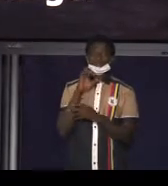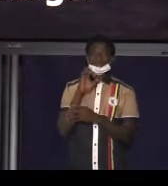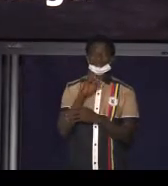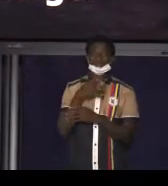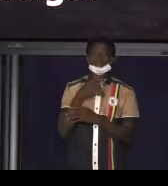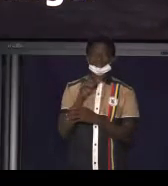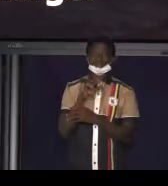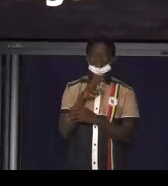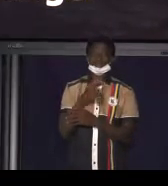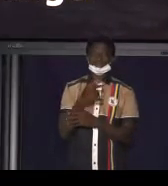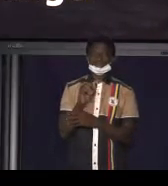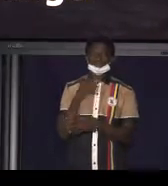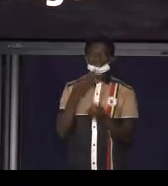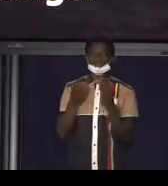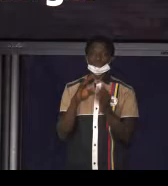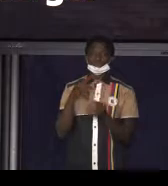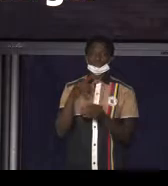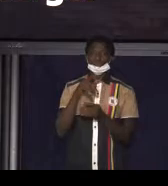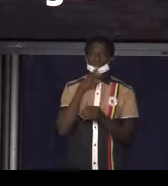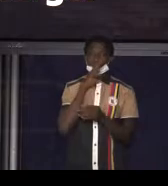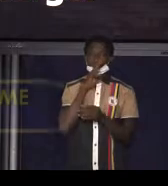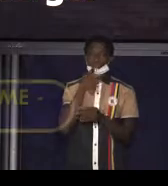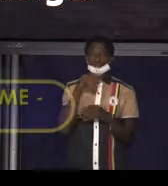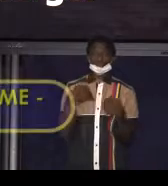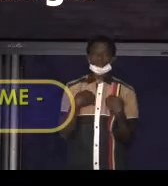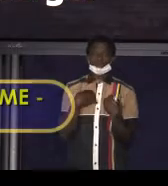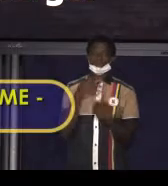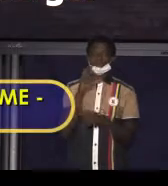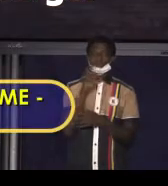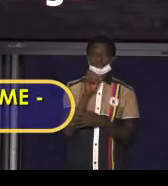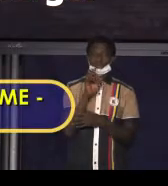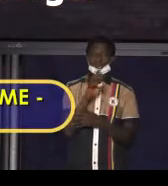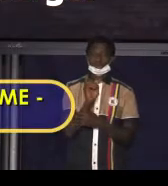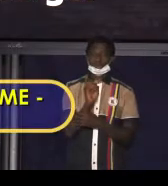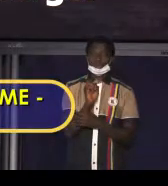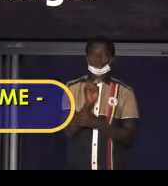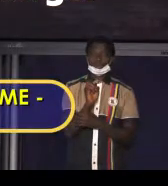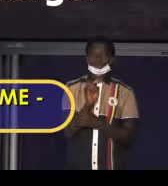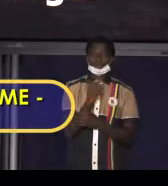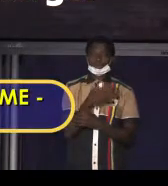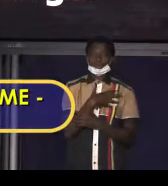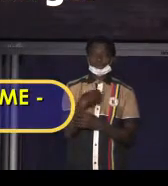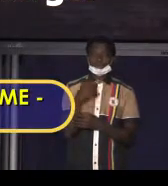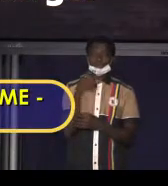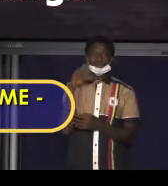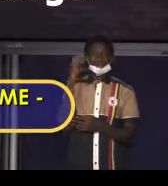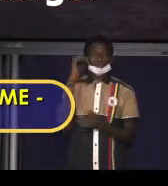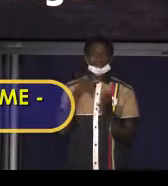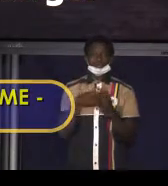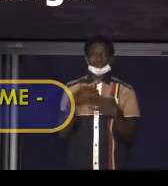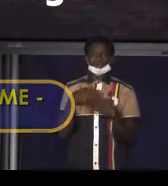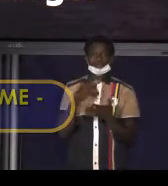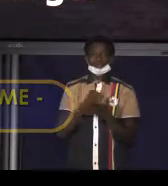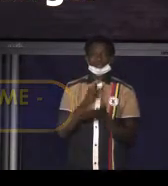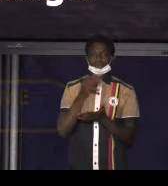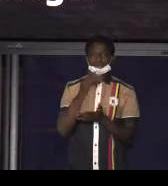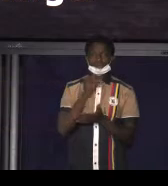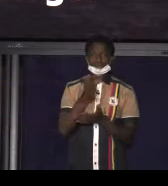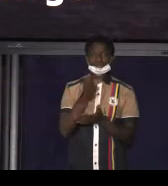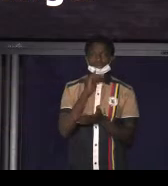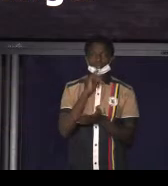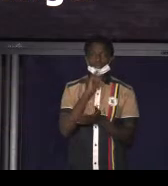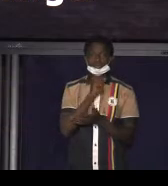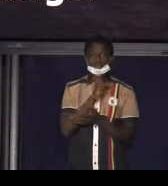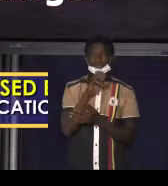have maybe we have copper wire or in a socket, and maybe you've heard it before that you say there is current in this